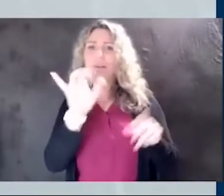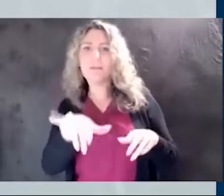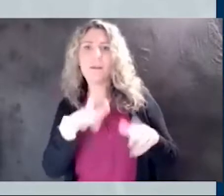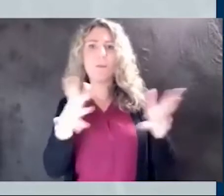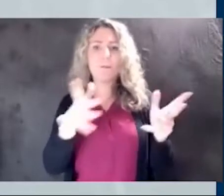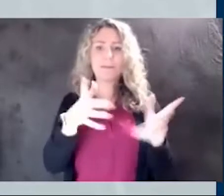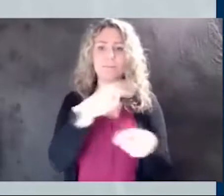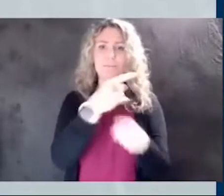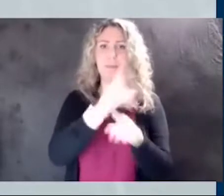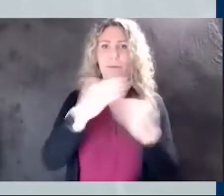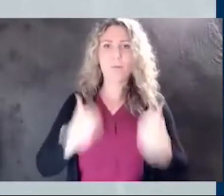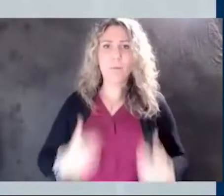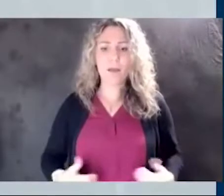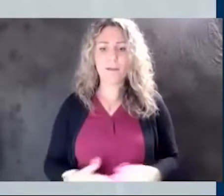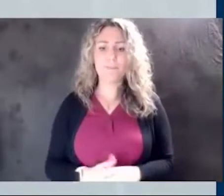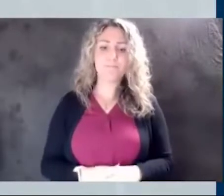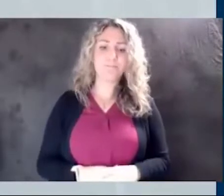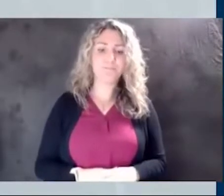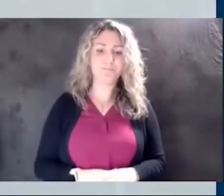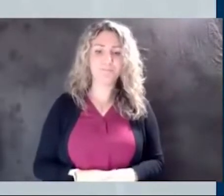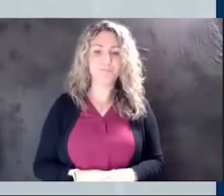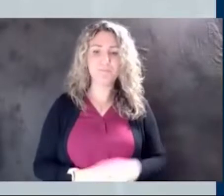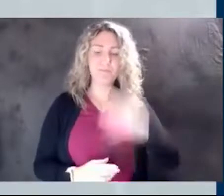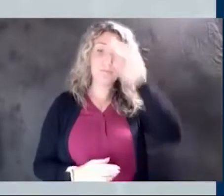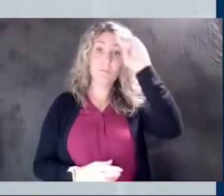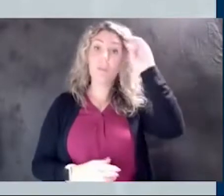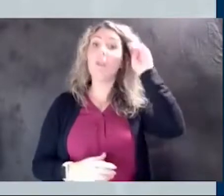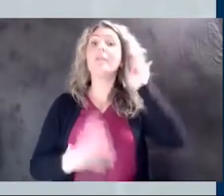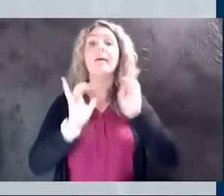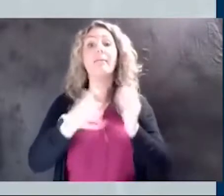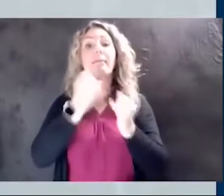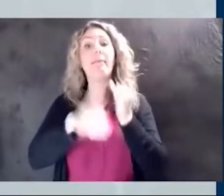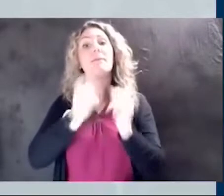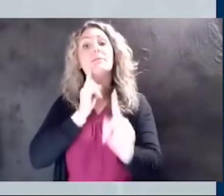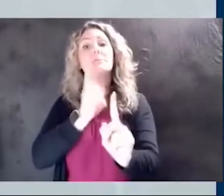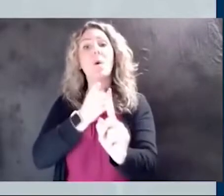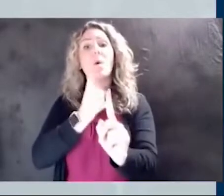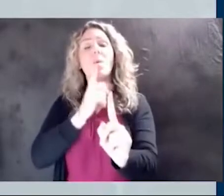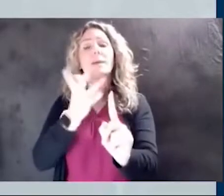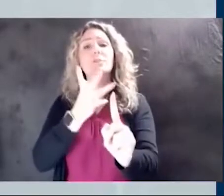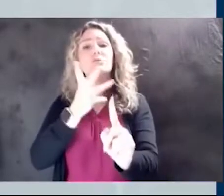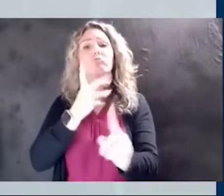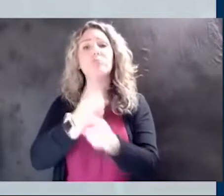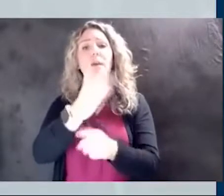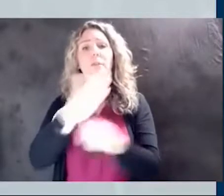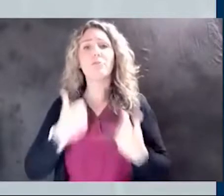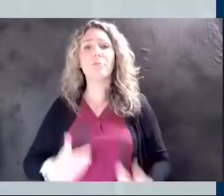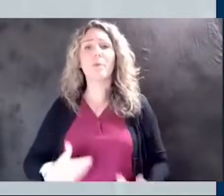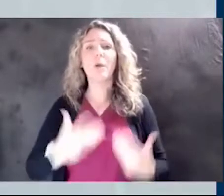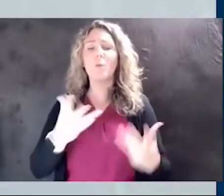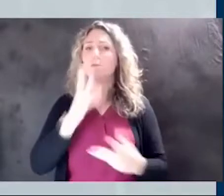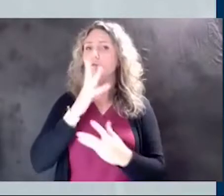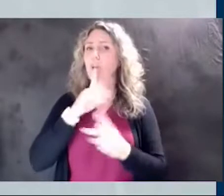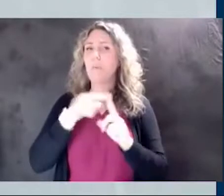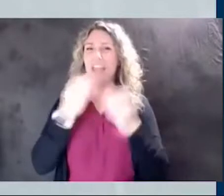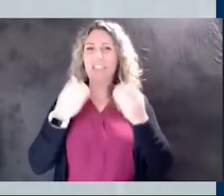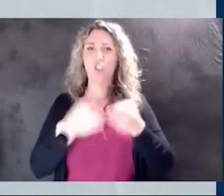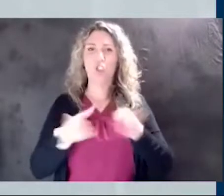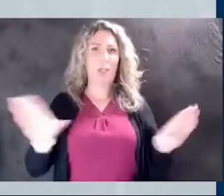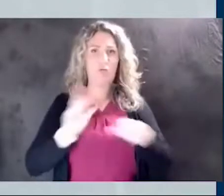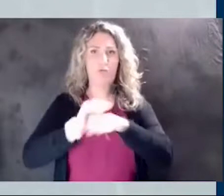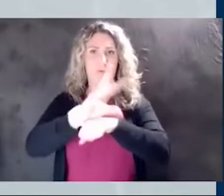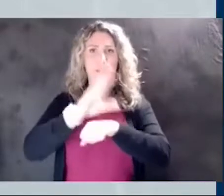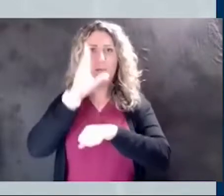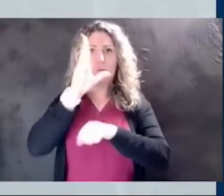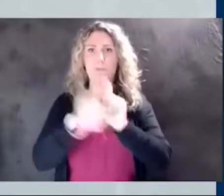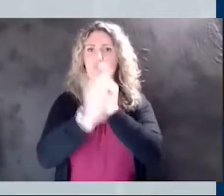body? Well, I think that last point, what's right for their body, certainly what I talk about today is real general advice, because it's going to change for all of